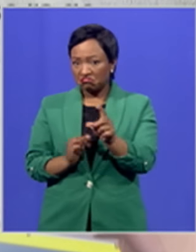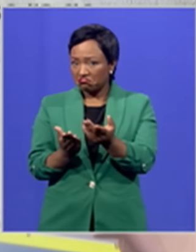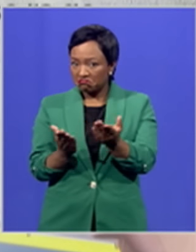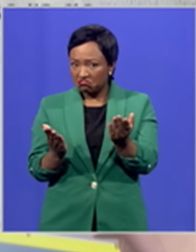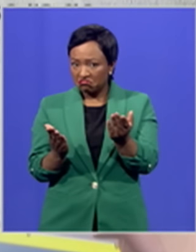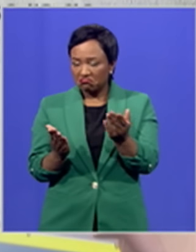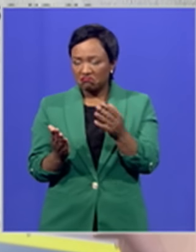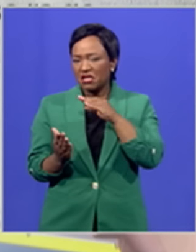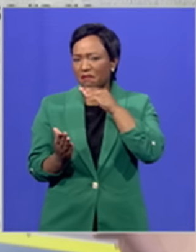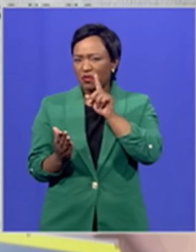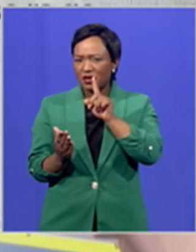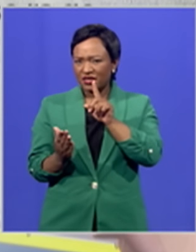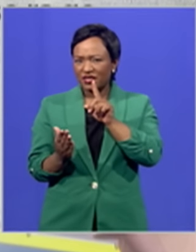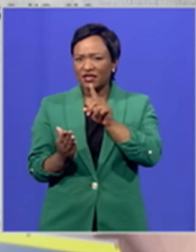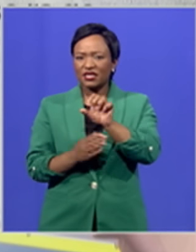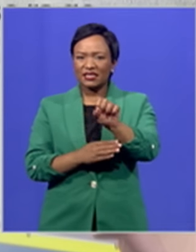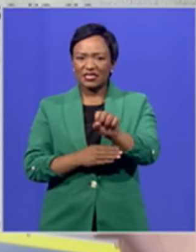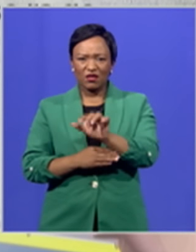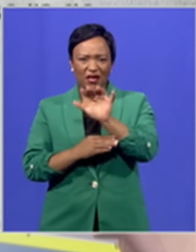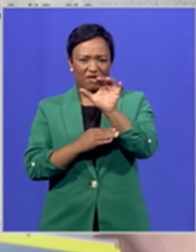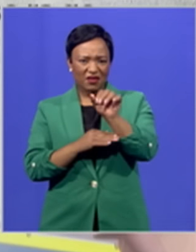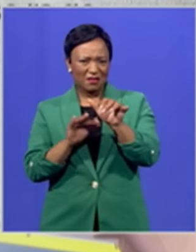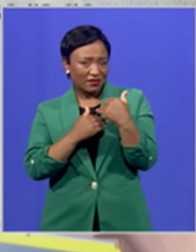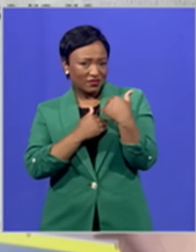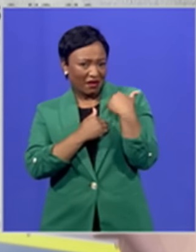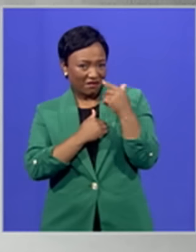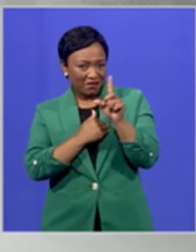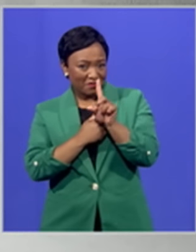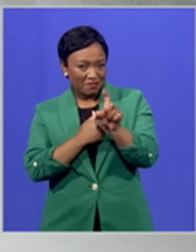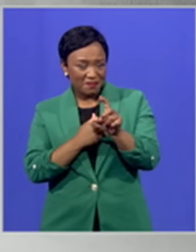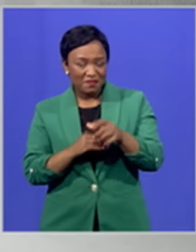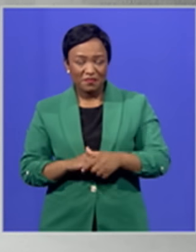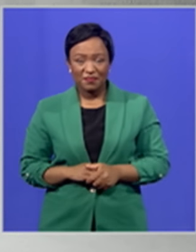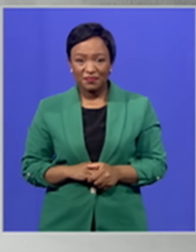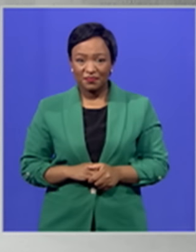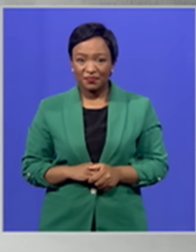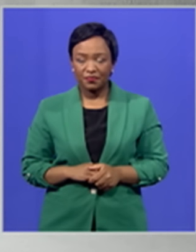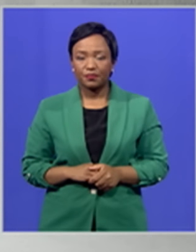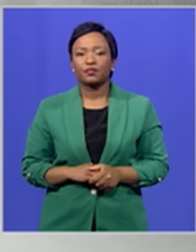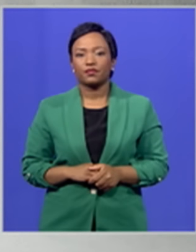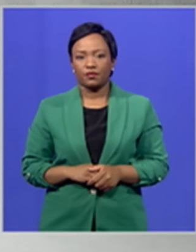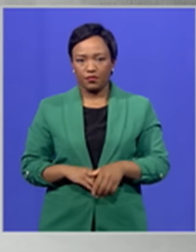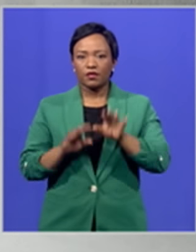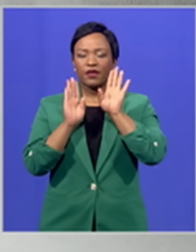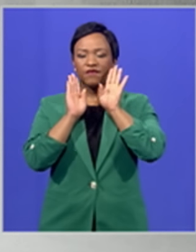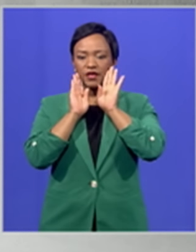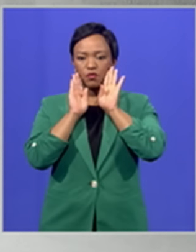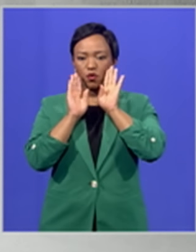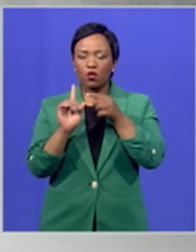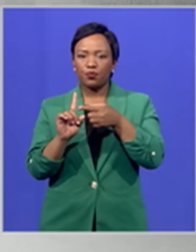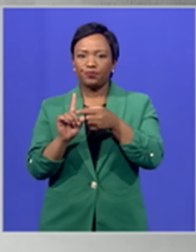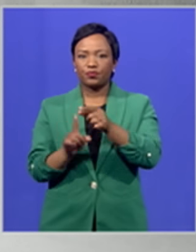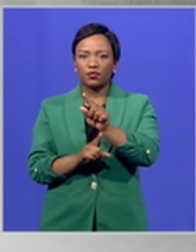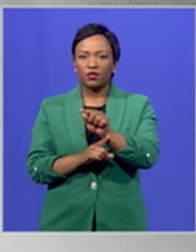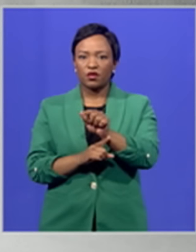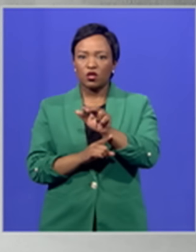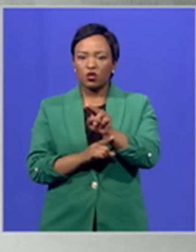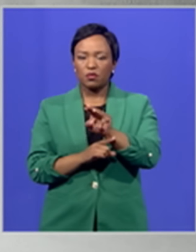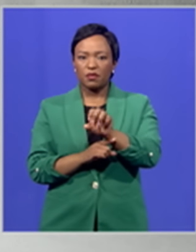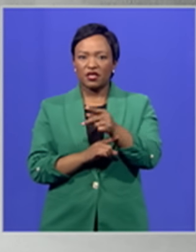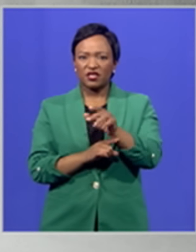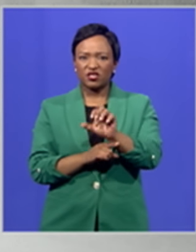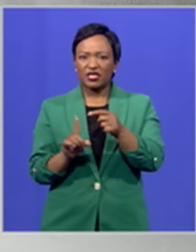se ra goreng ka polokego ya maAfrika Borwa. tlekaleng la Facebook hatumishe Alfred o re naga ya rena